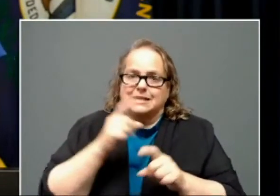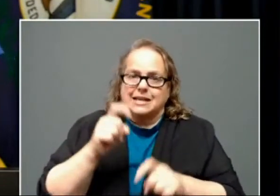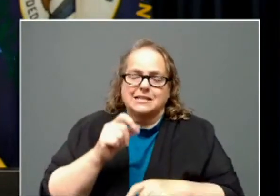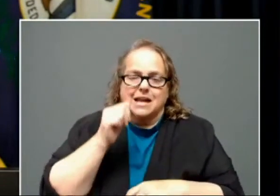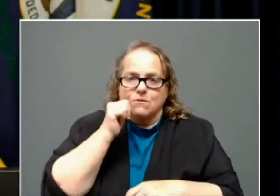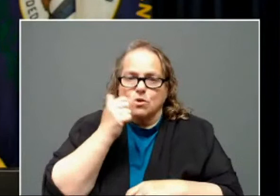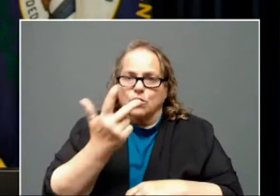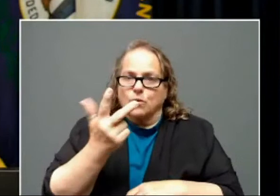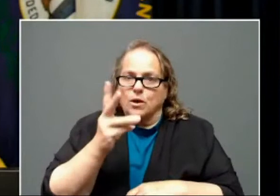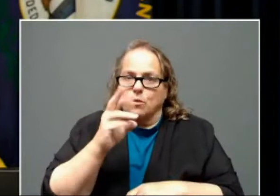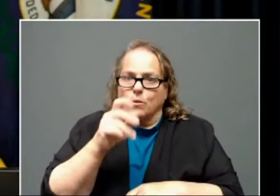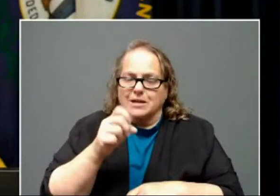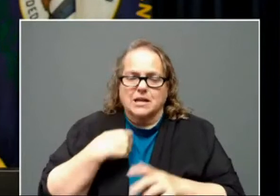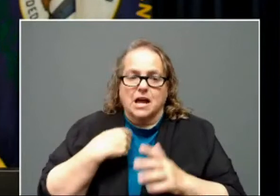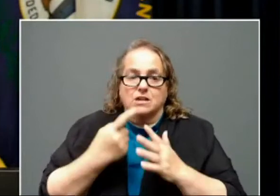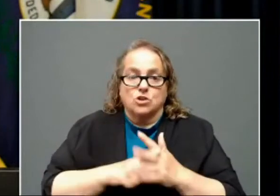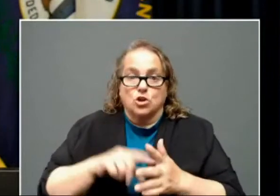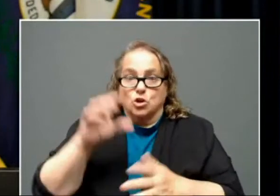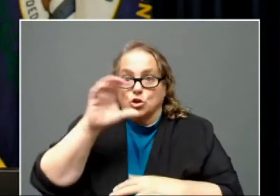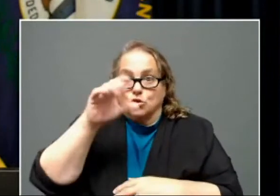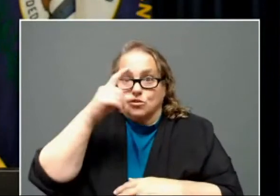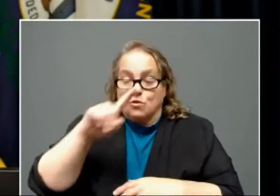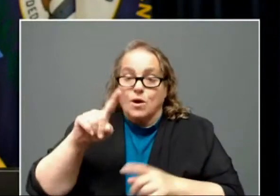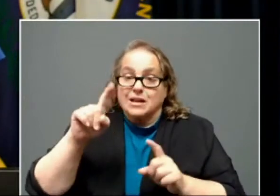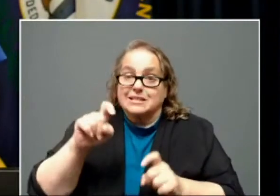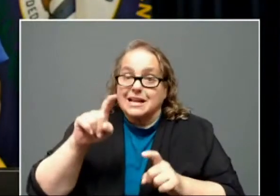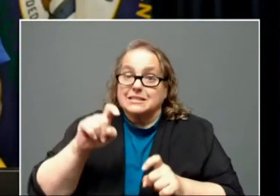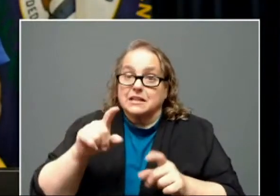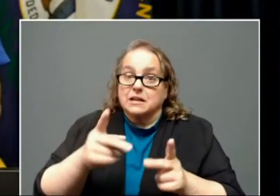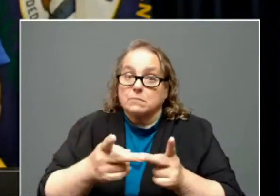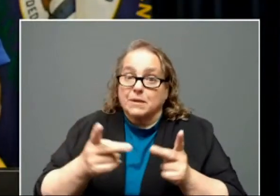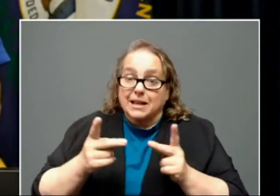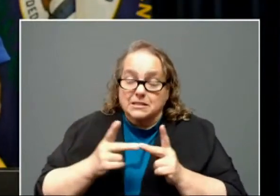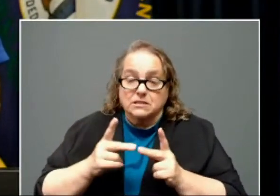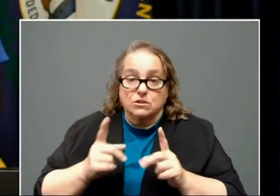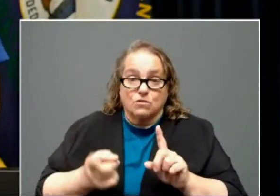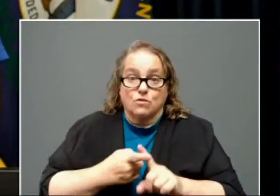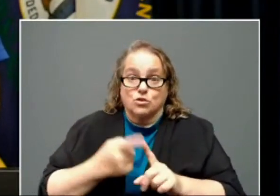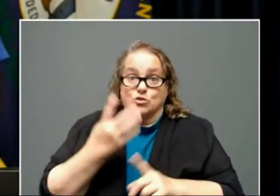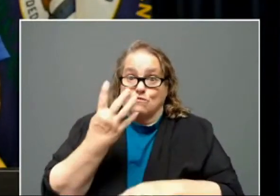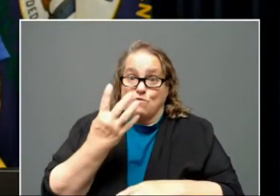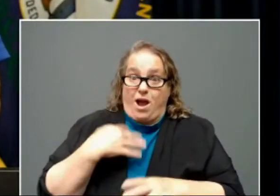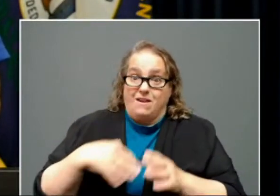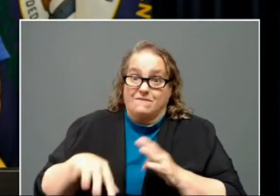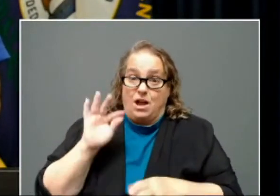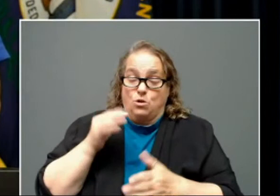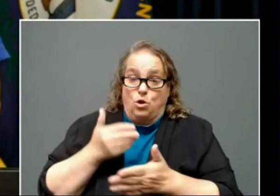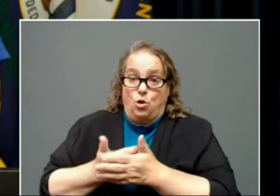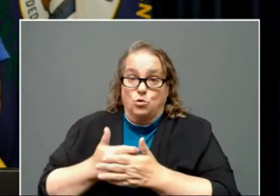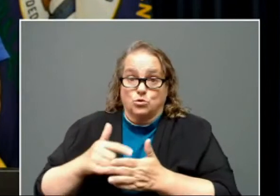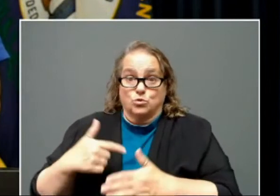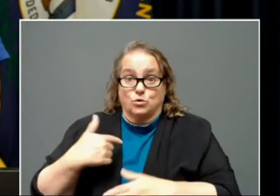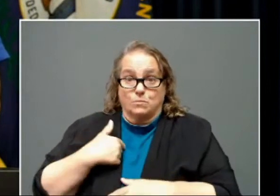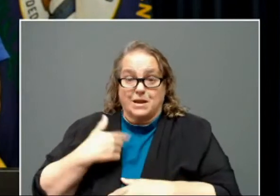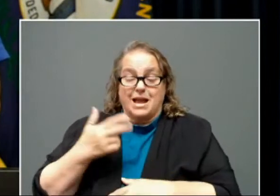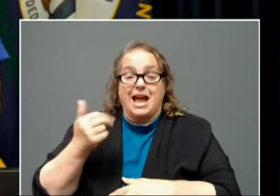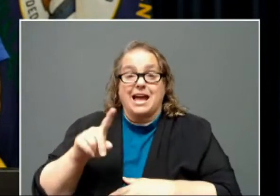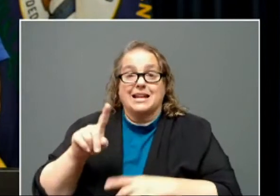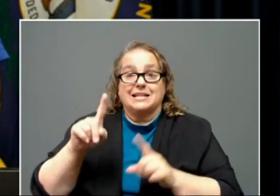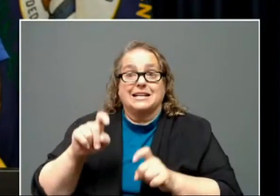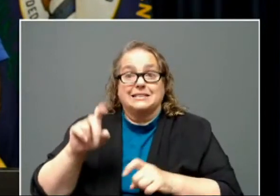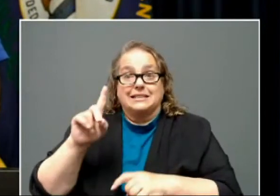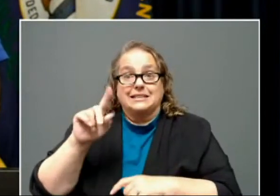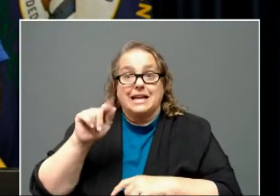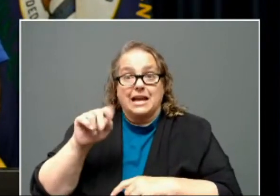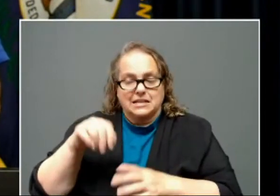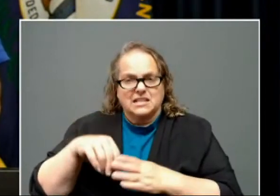testing locations, and the first 4 that I found close to me had testing dates in August and September